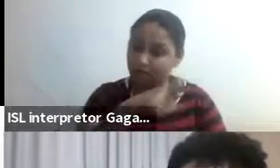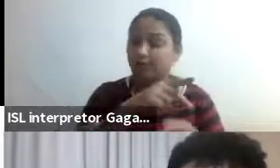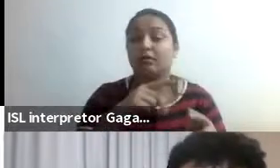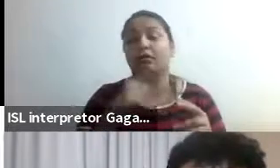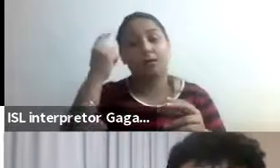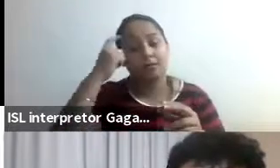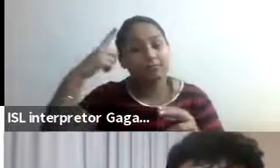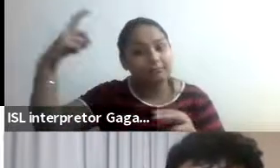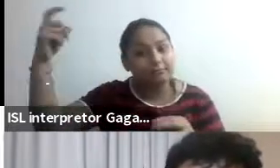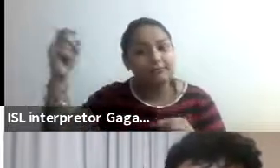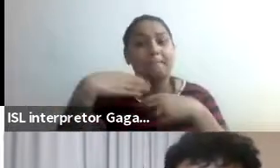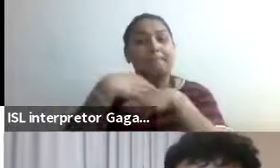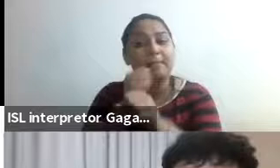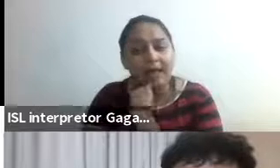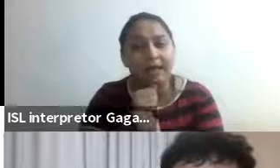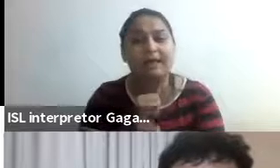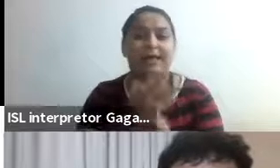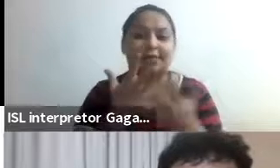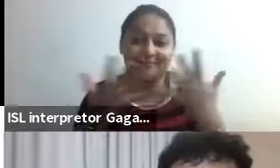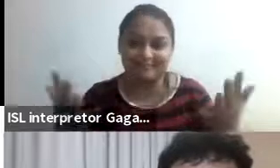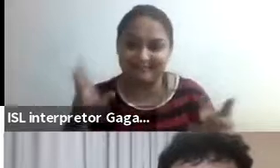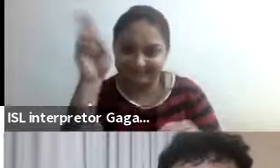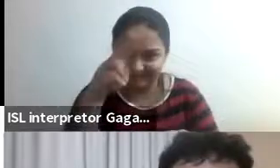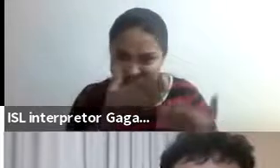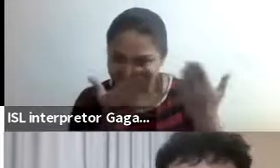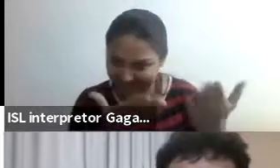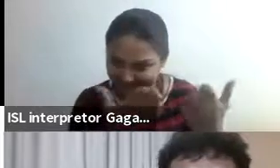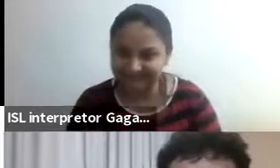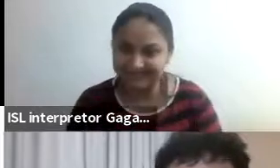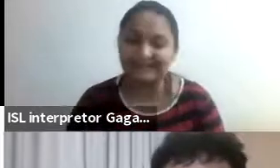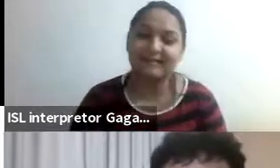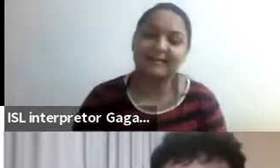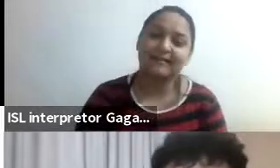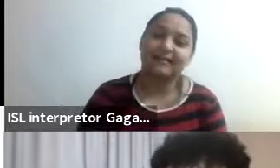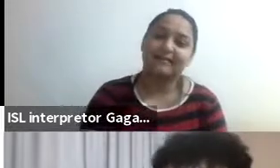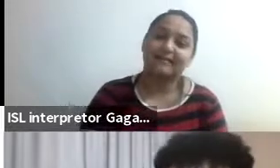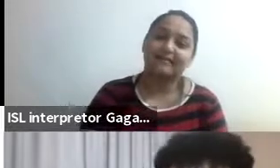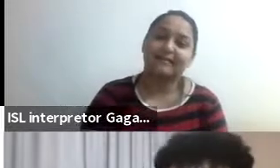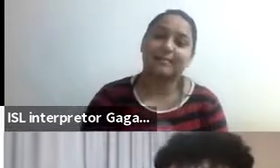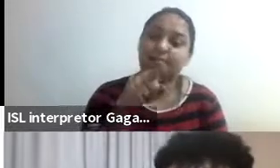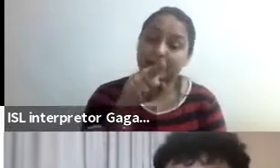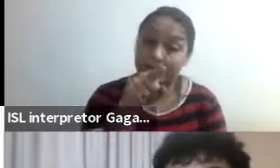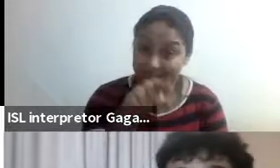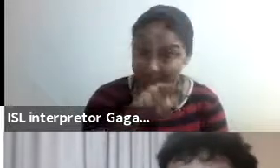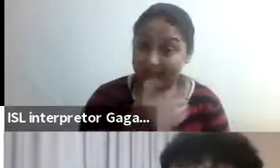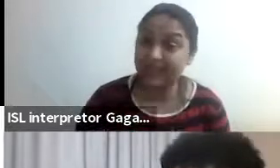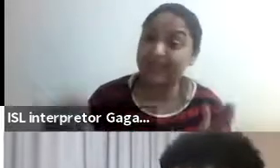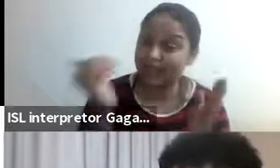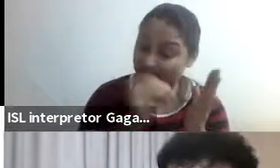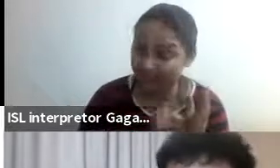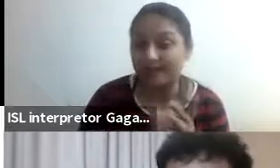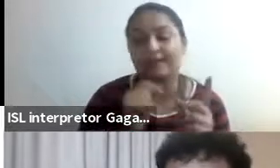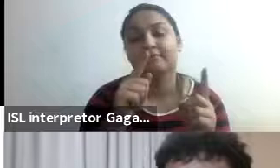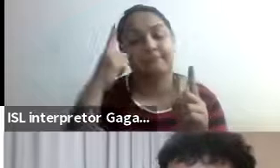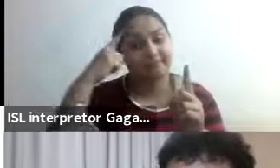memory making devices. And this is another instance of that, except it's not really her